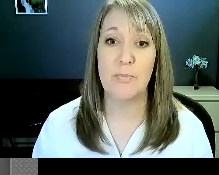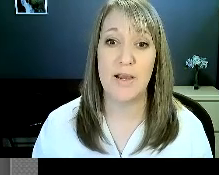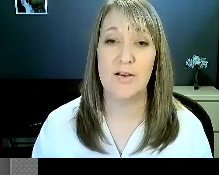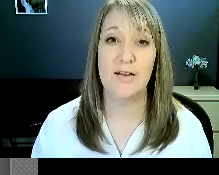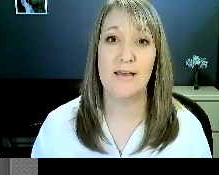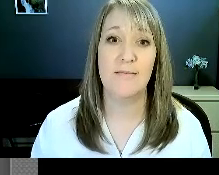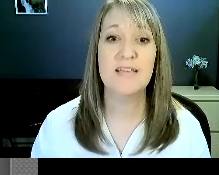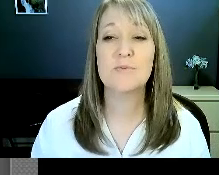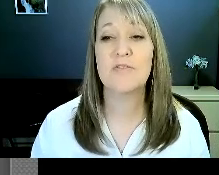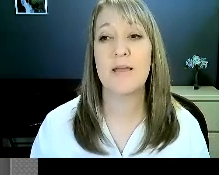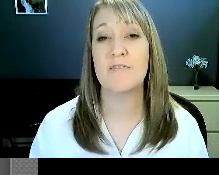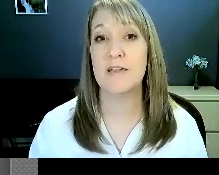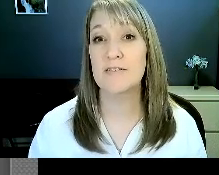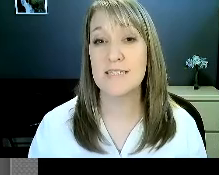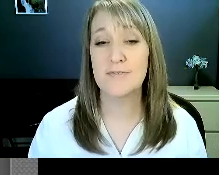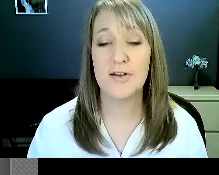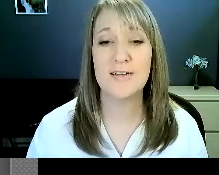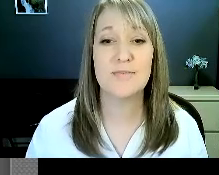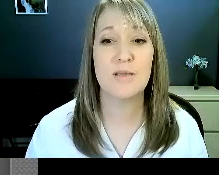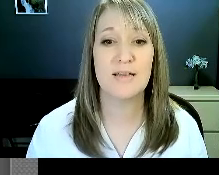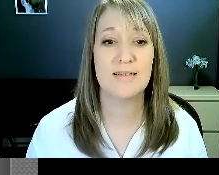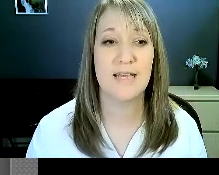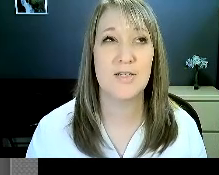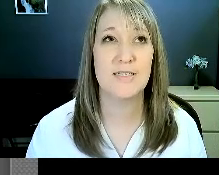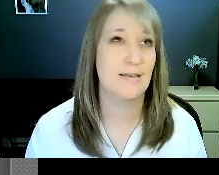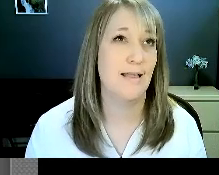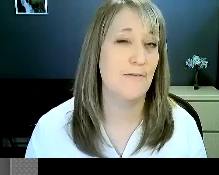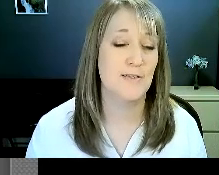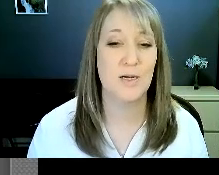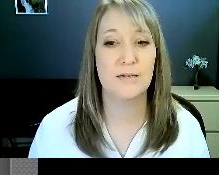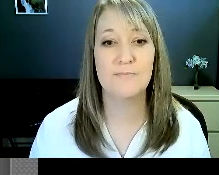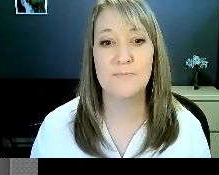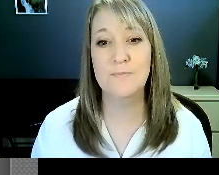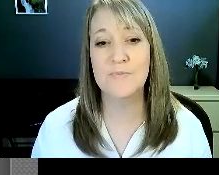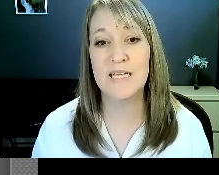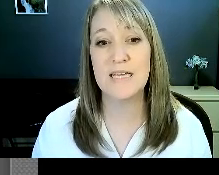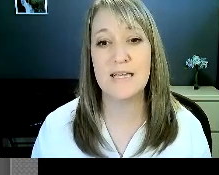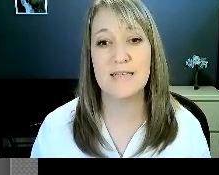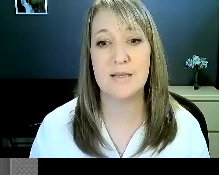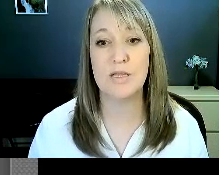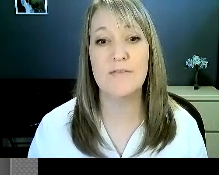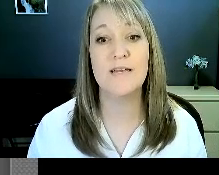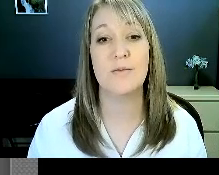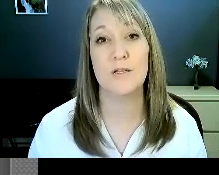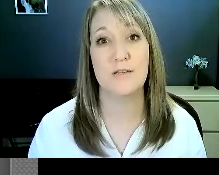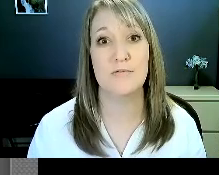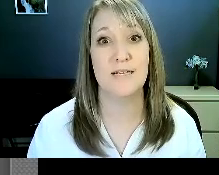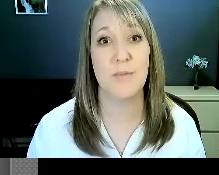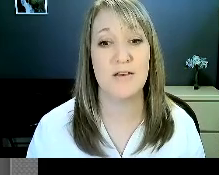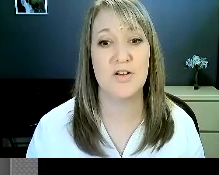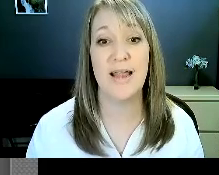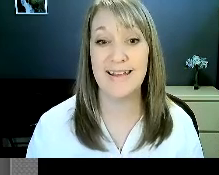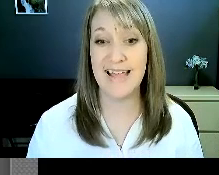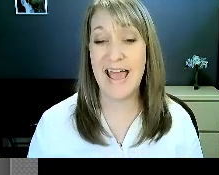Chuck Baird. He's one of my favorite deaf artists because I love his work. He is a beloved and well-known